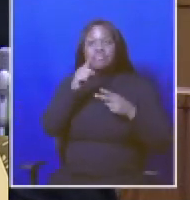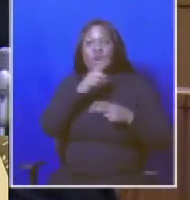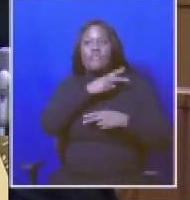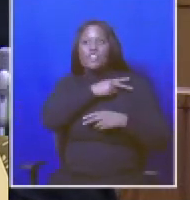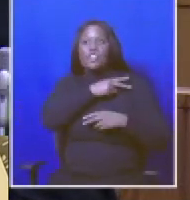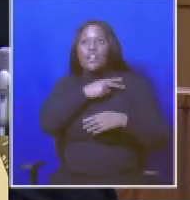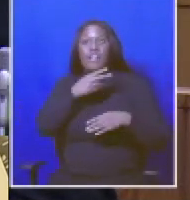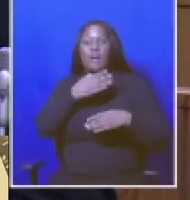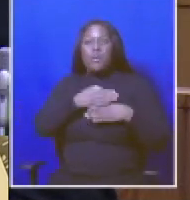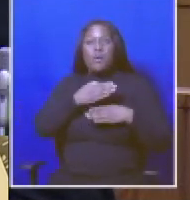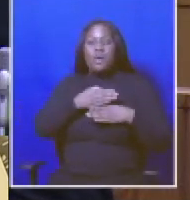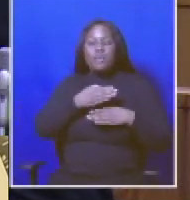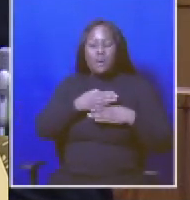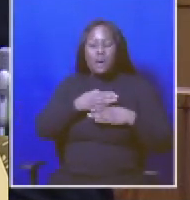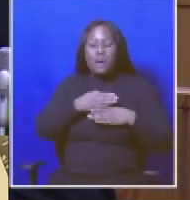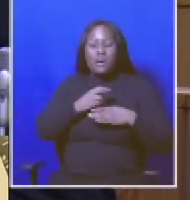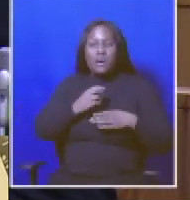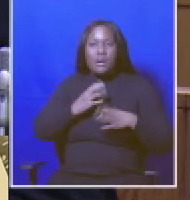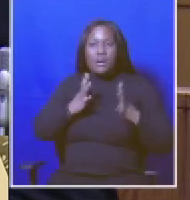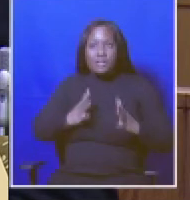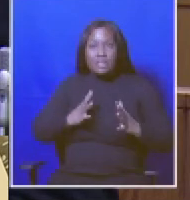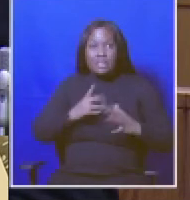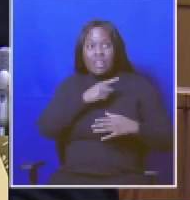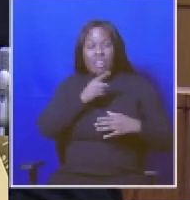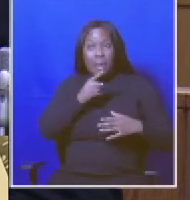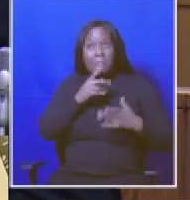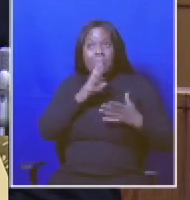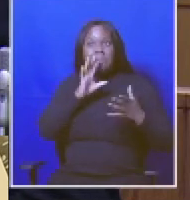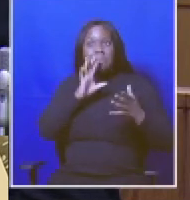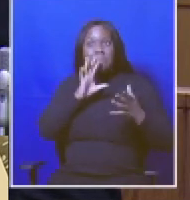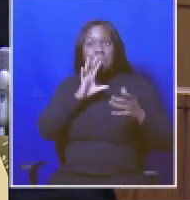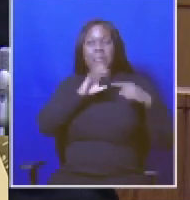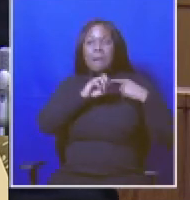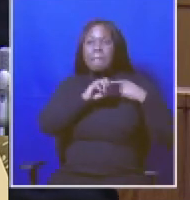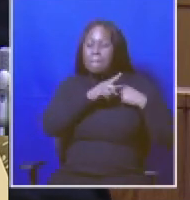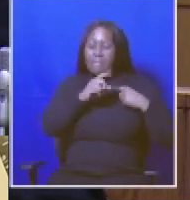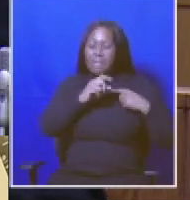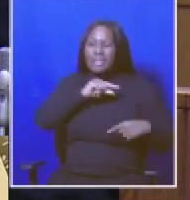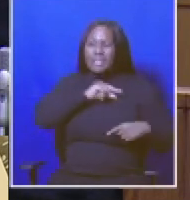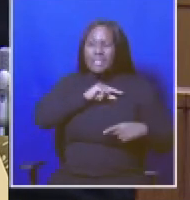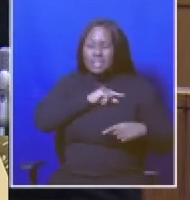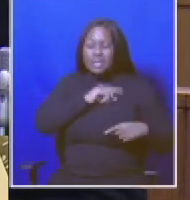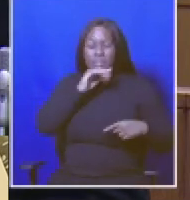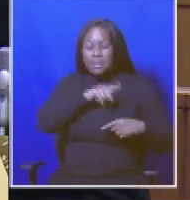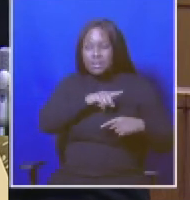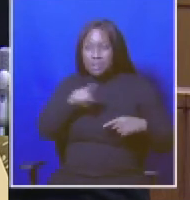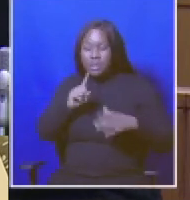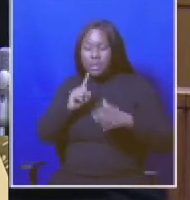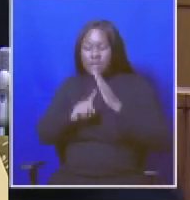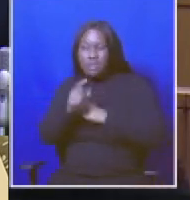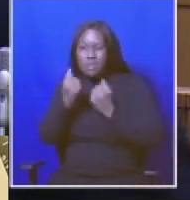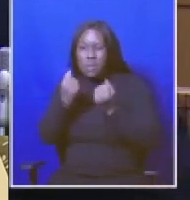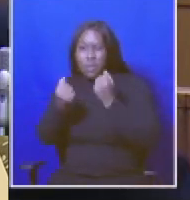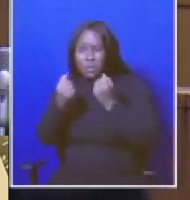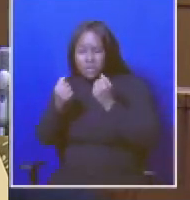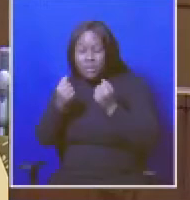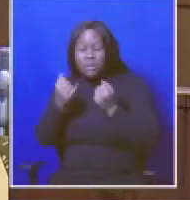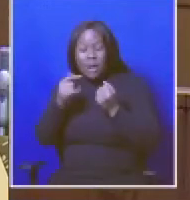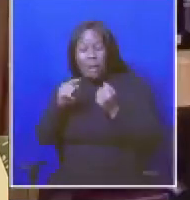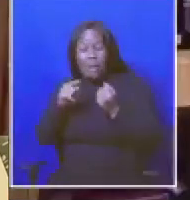guilty of such, and what time frame can be given for that? Thank you. The